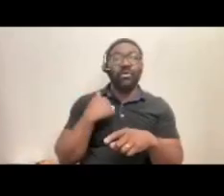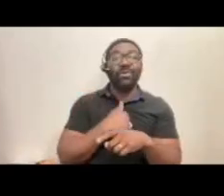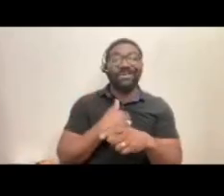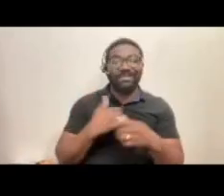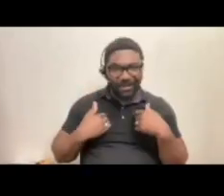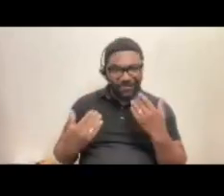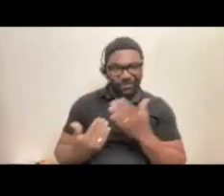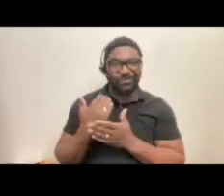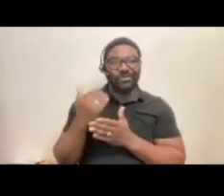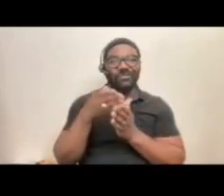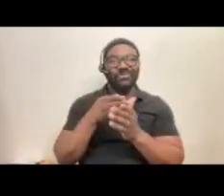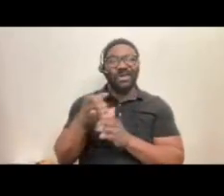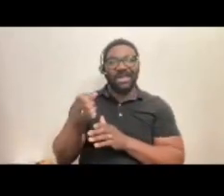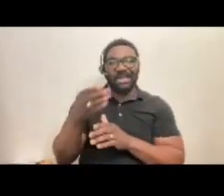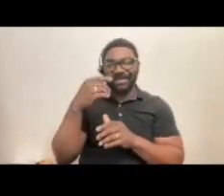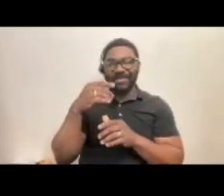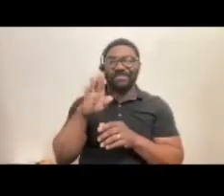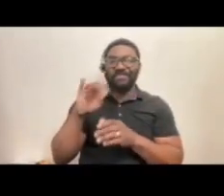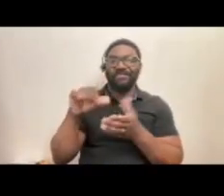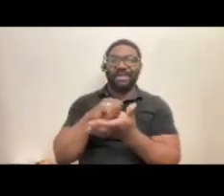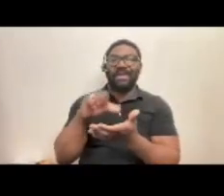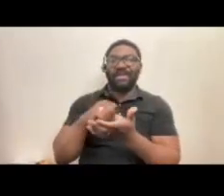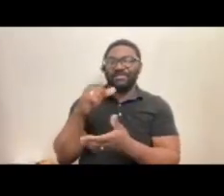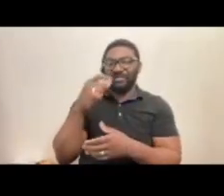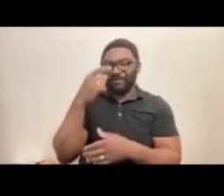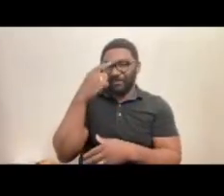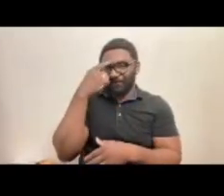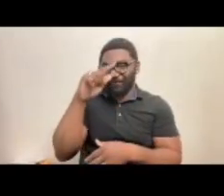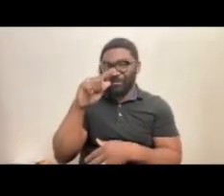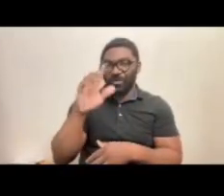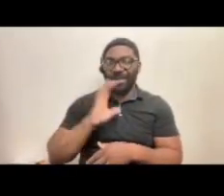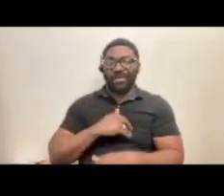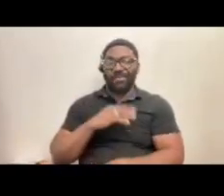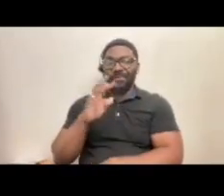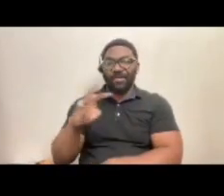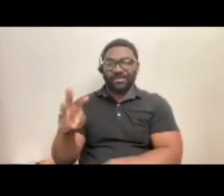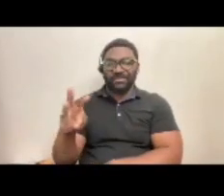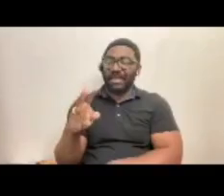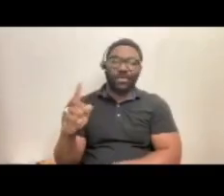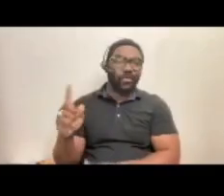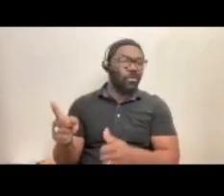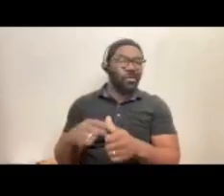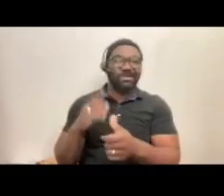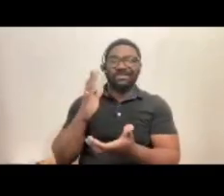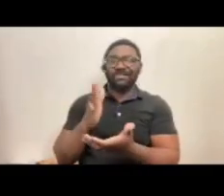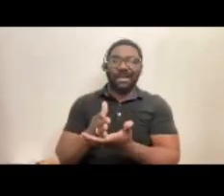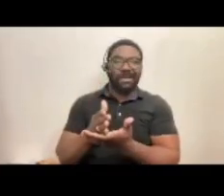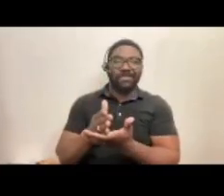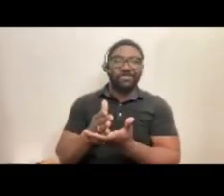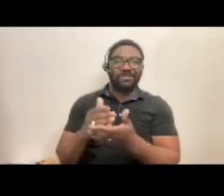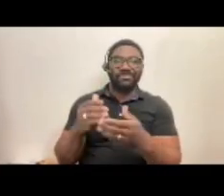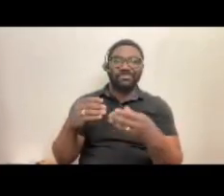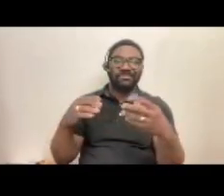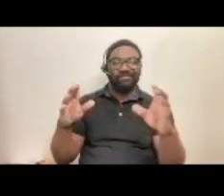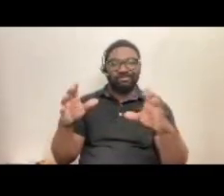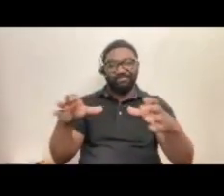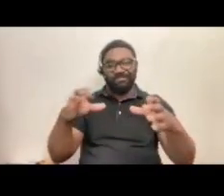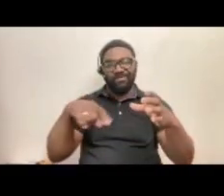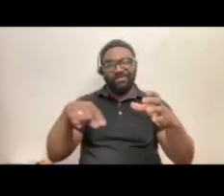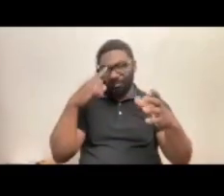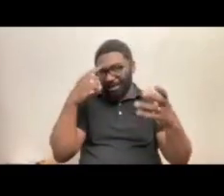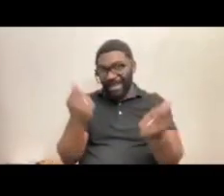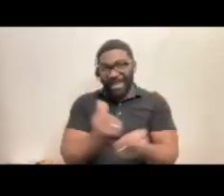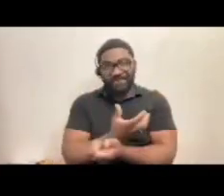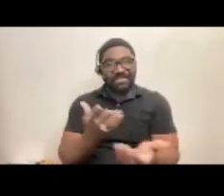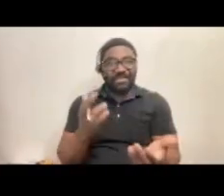page on the LEAD Center website, which can be sort of your first stop, your one-stop shop for all of the resources,